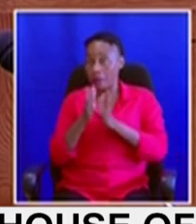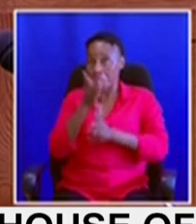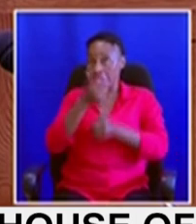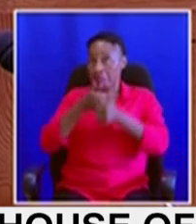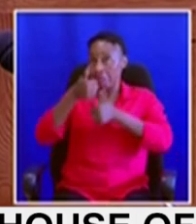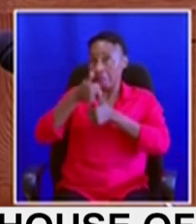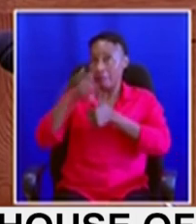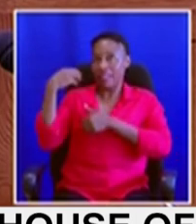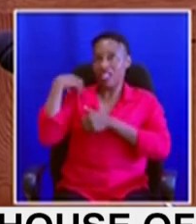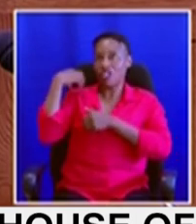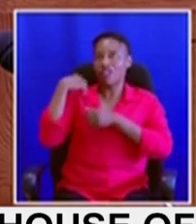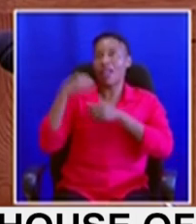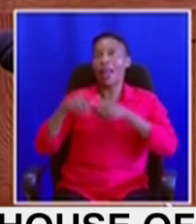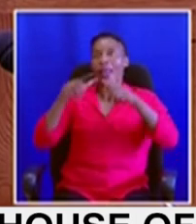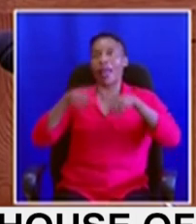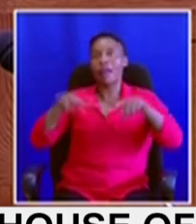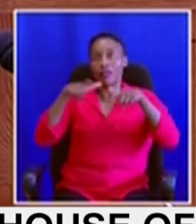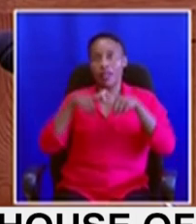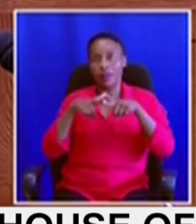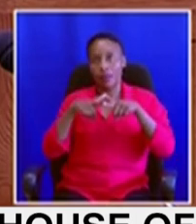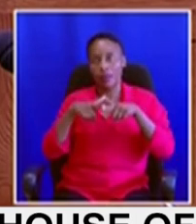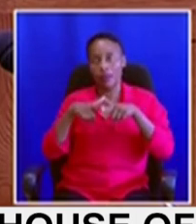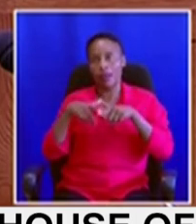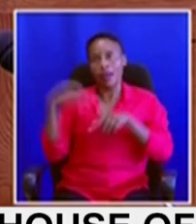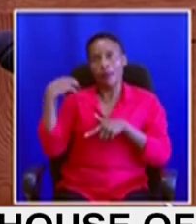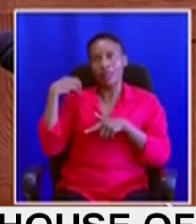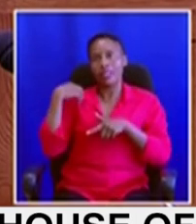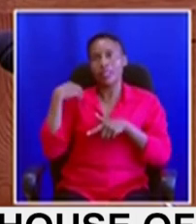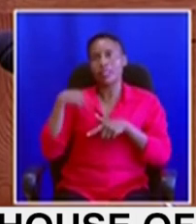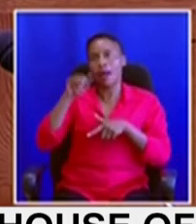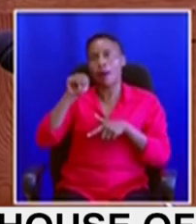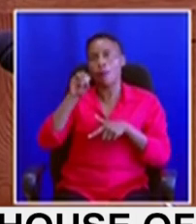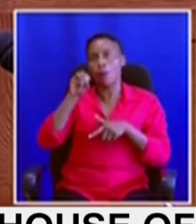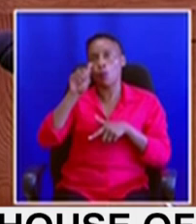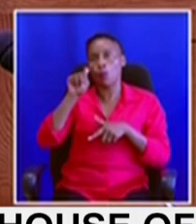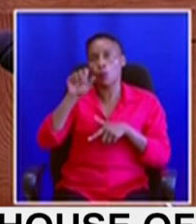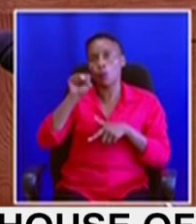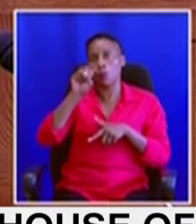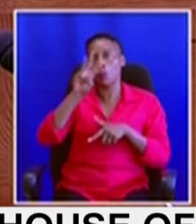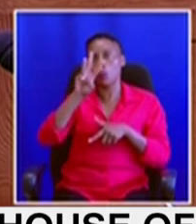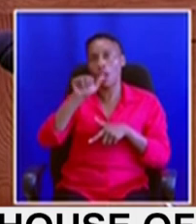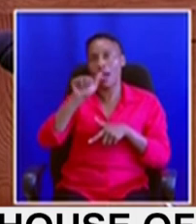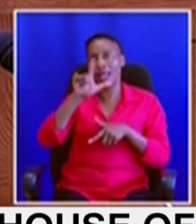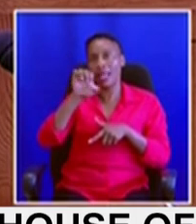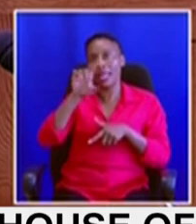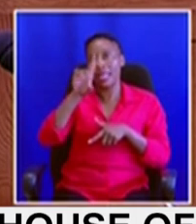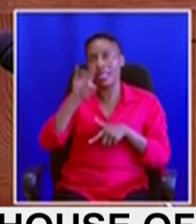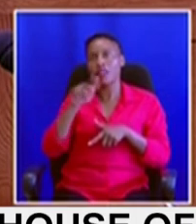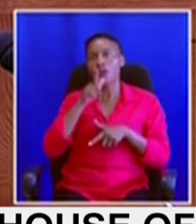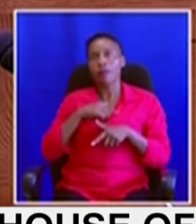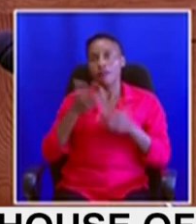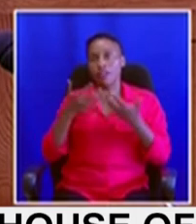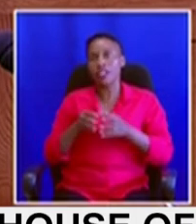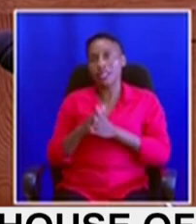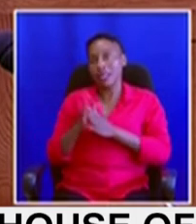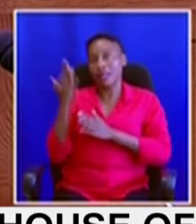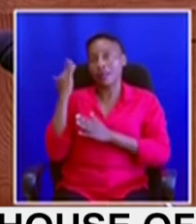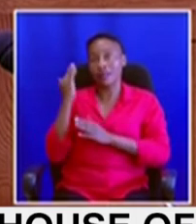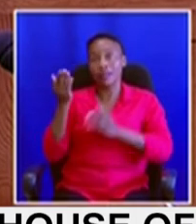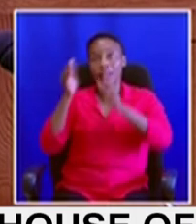Minister Aaron Motsoaledi was telling me last night that he spent time with